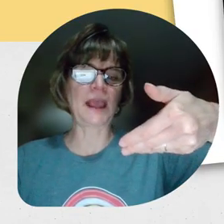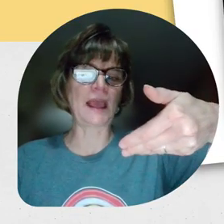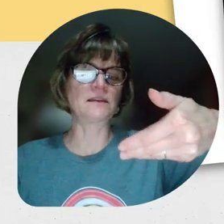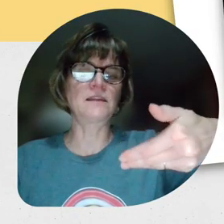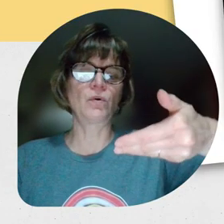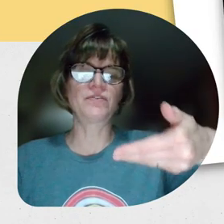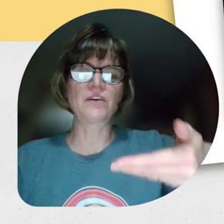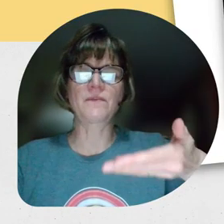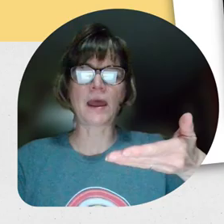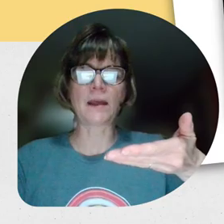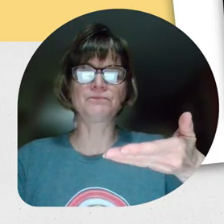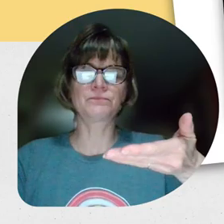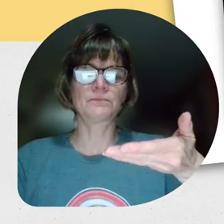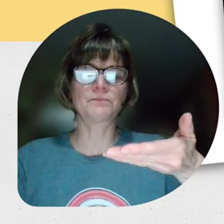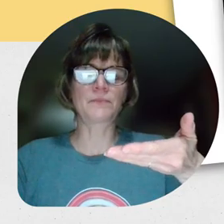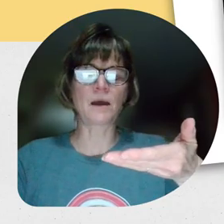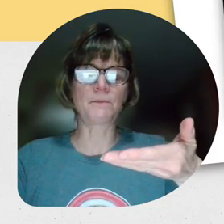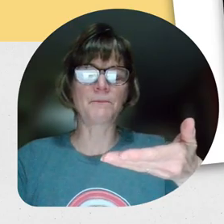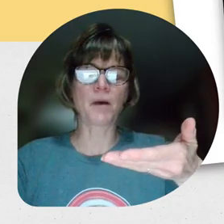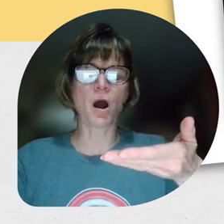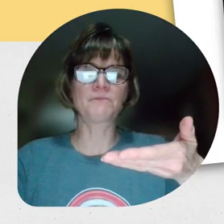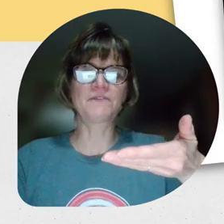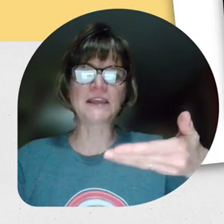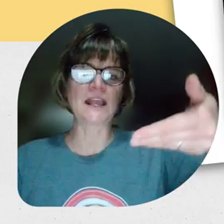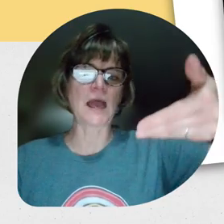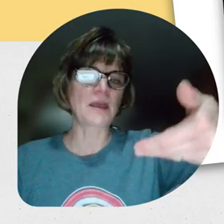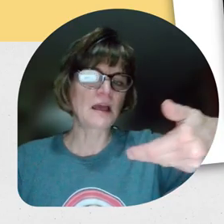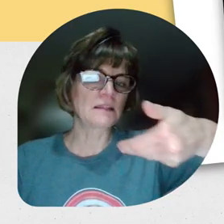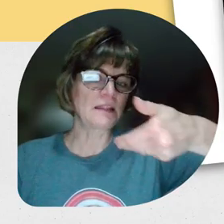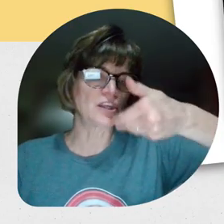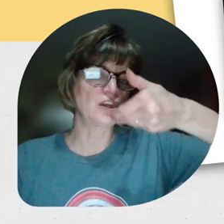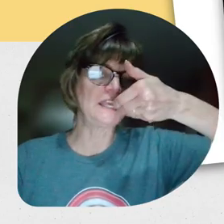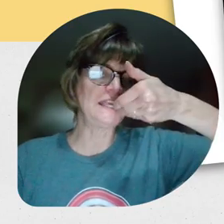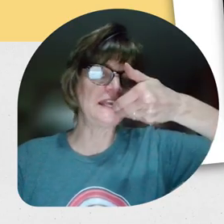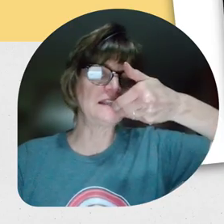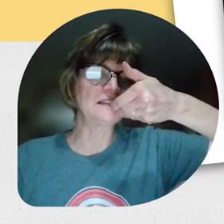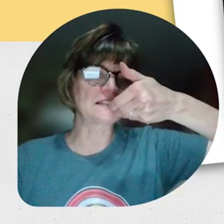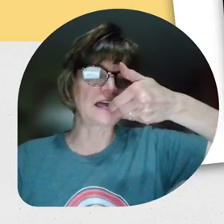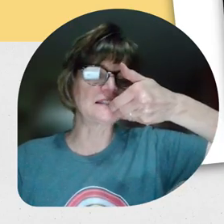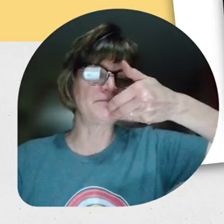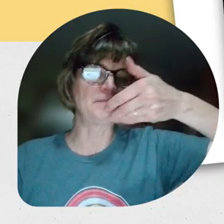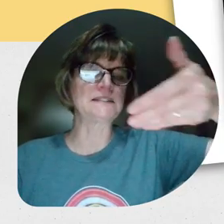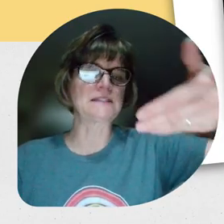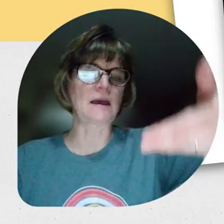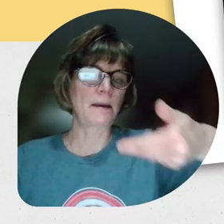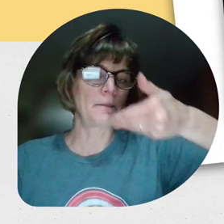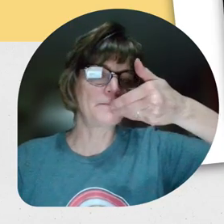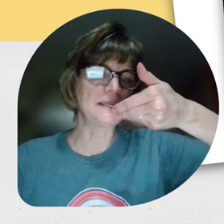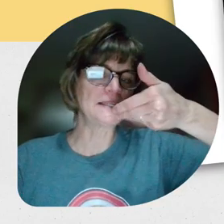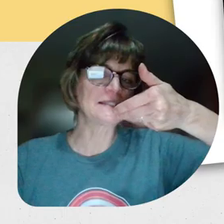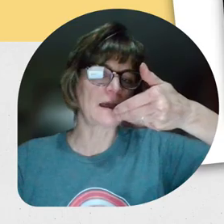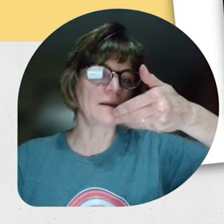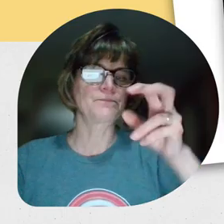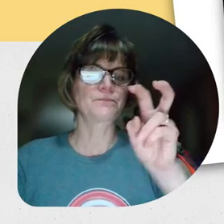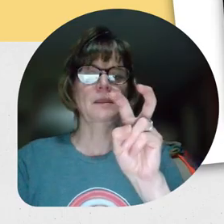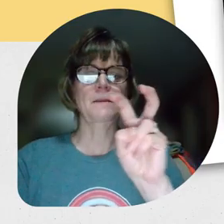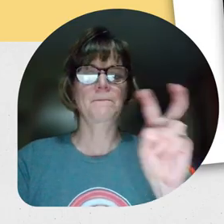dominant hand, with the palm facing up, like you're eating the slice of pizza.